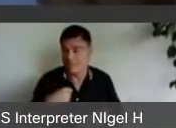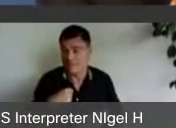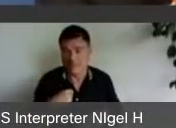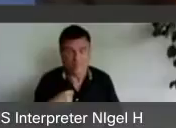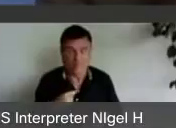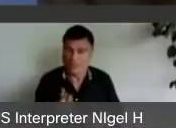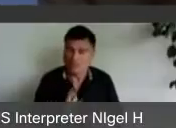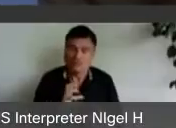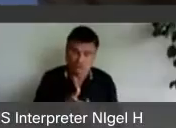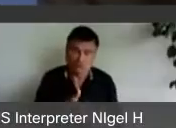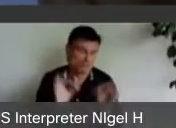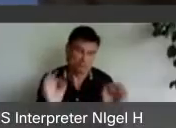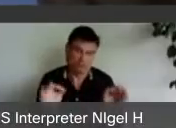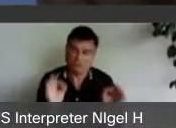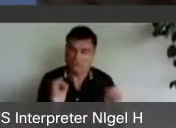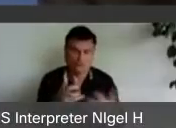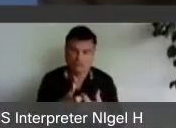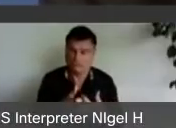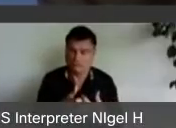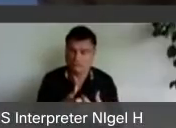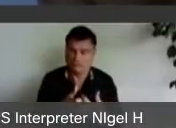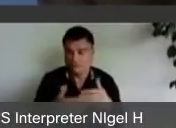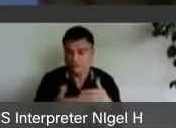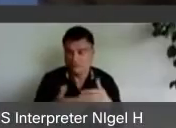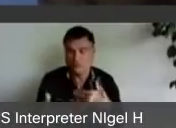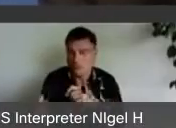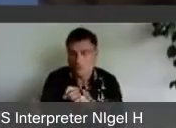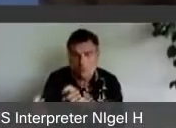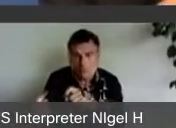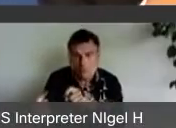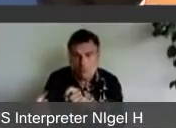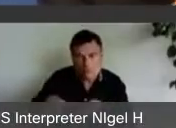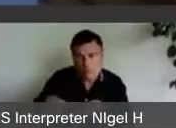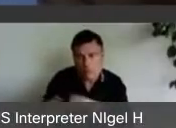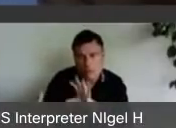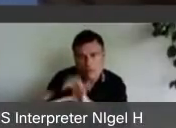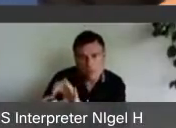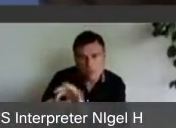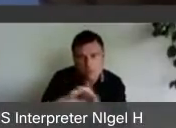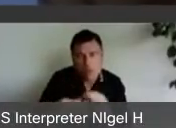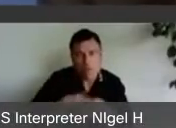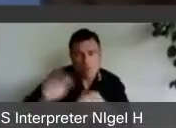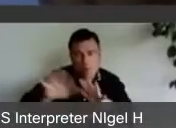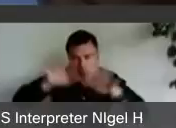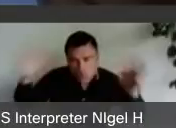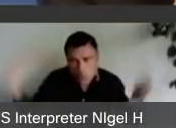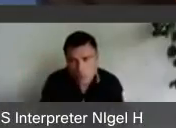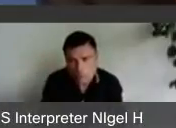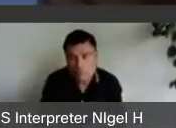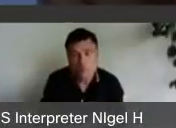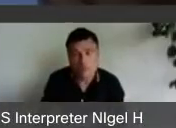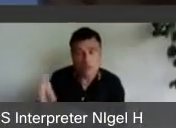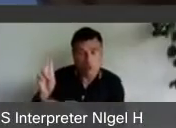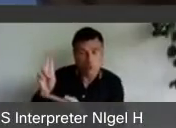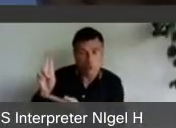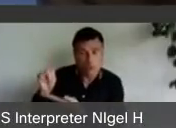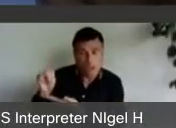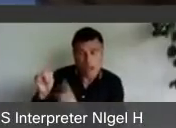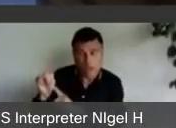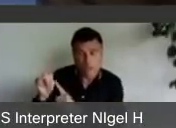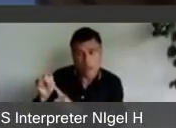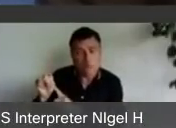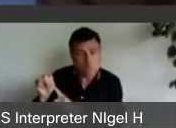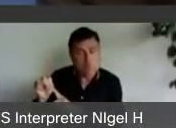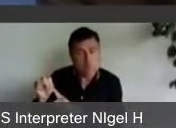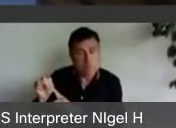the UN staff was able to adapt and to adapt in a way that kept the UN open for business and effective and active everywhere in the world. But